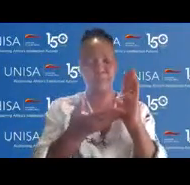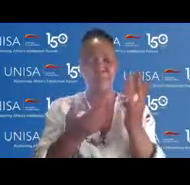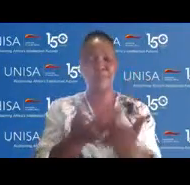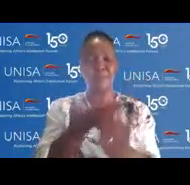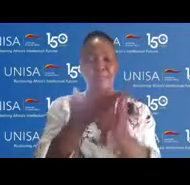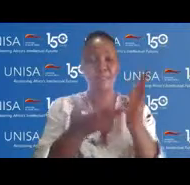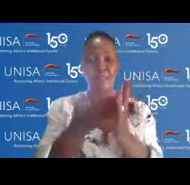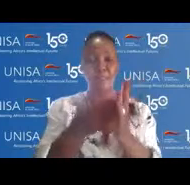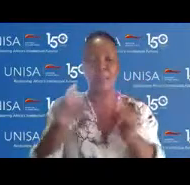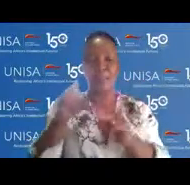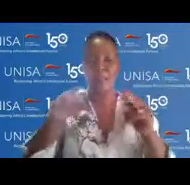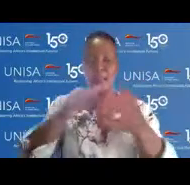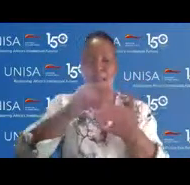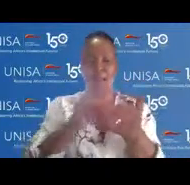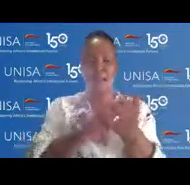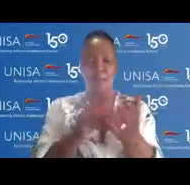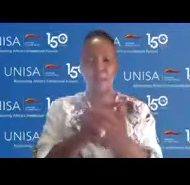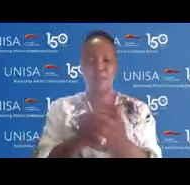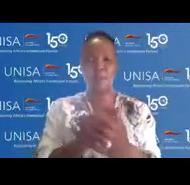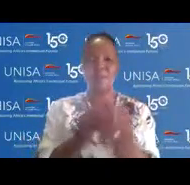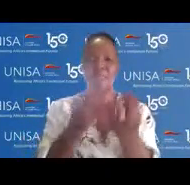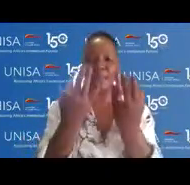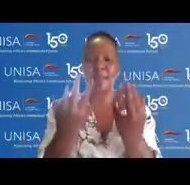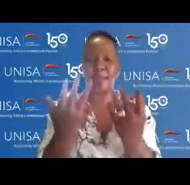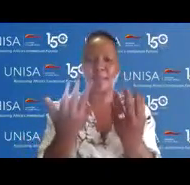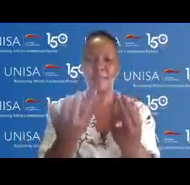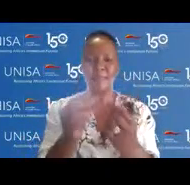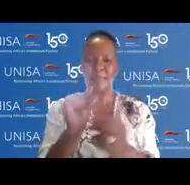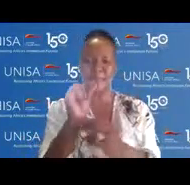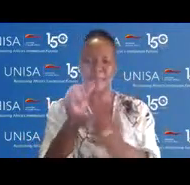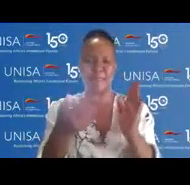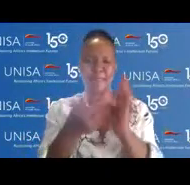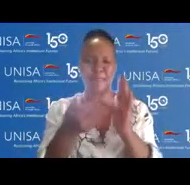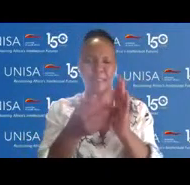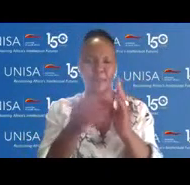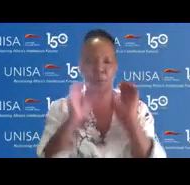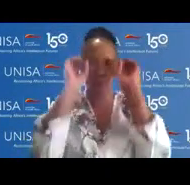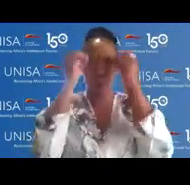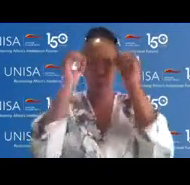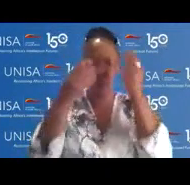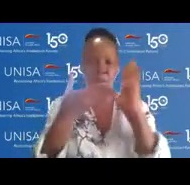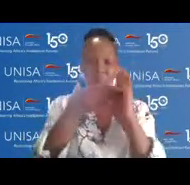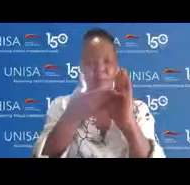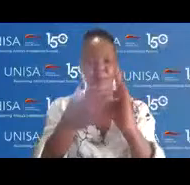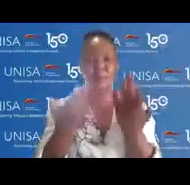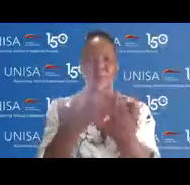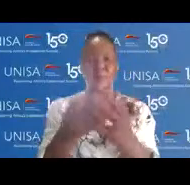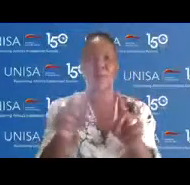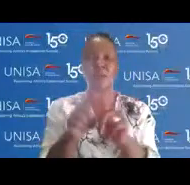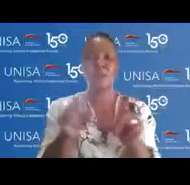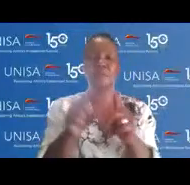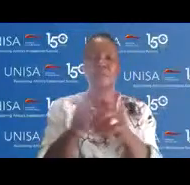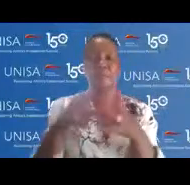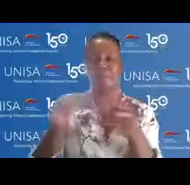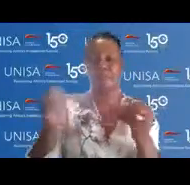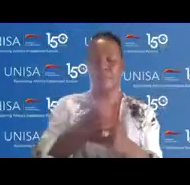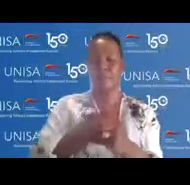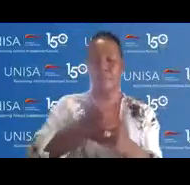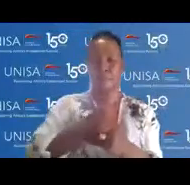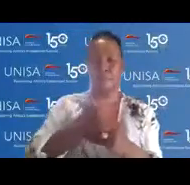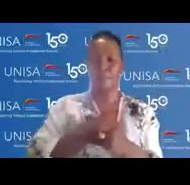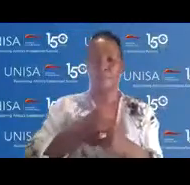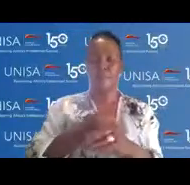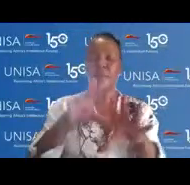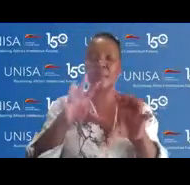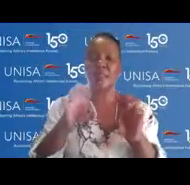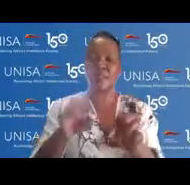app, that green little guy with the L over there. Now let's say, for example, I'm done with exams, I'm finished, I don't need to